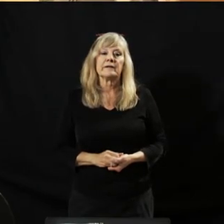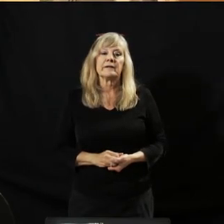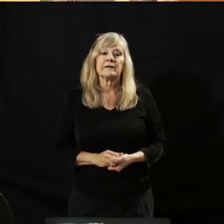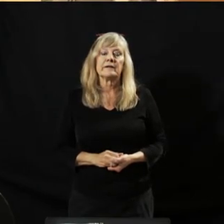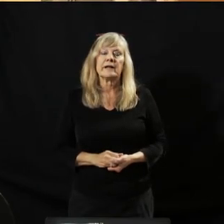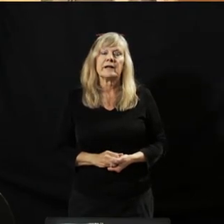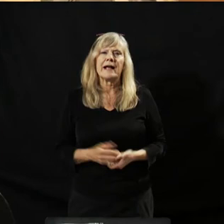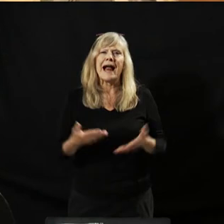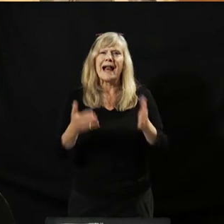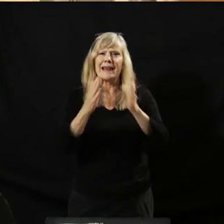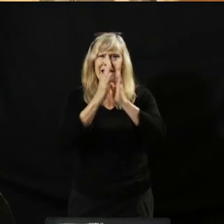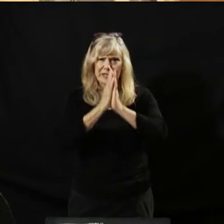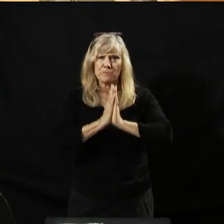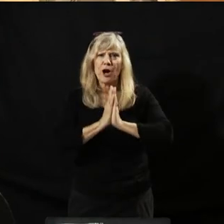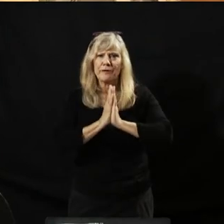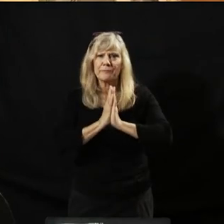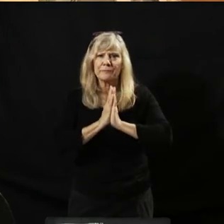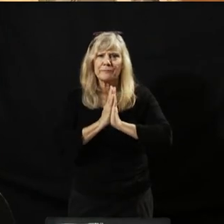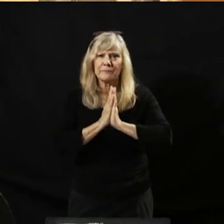Let us pray.